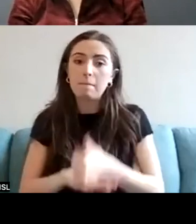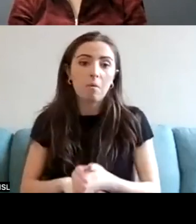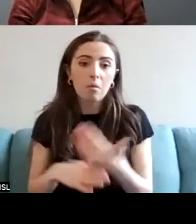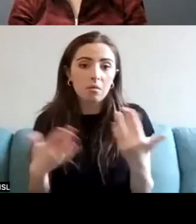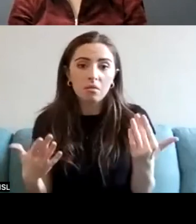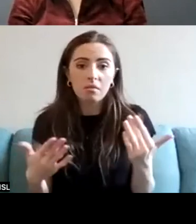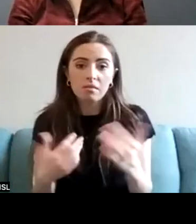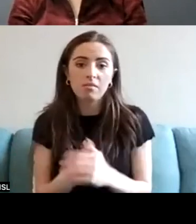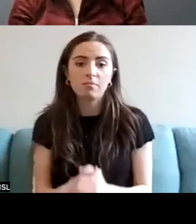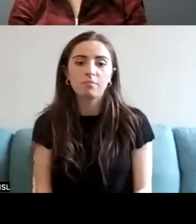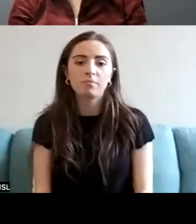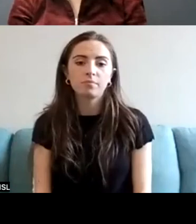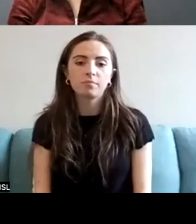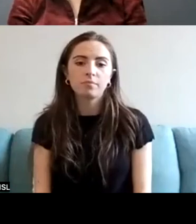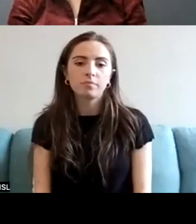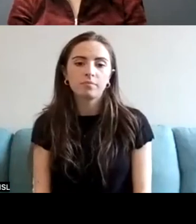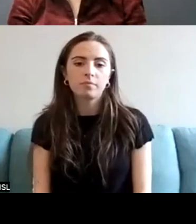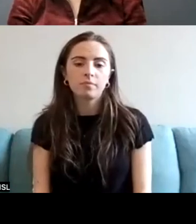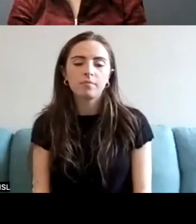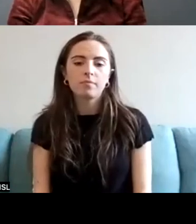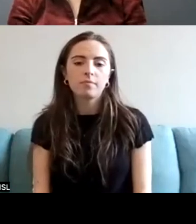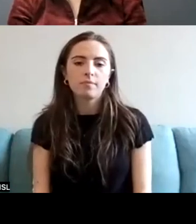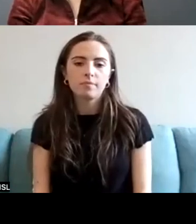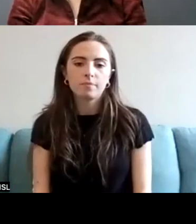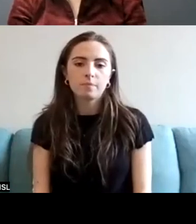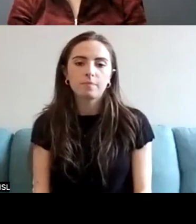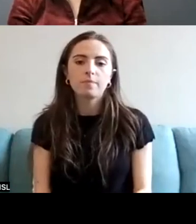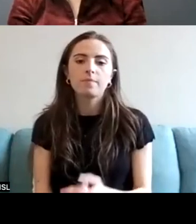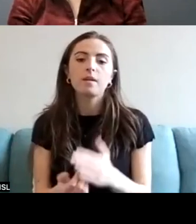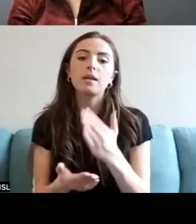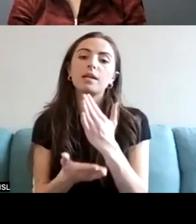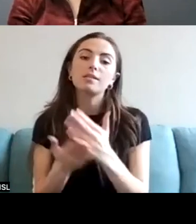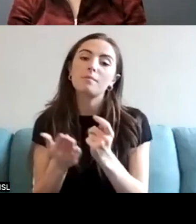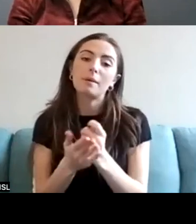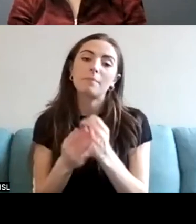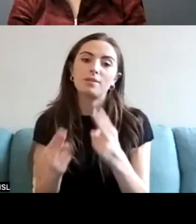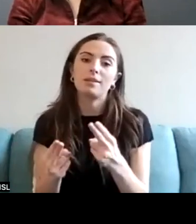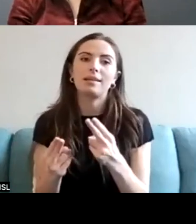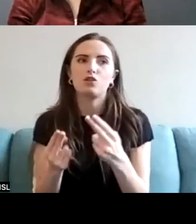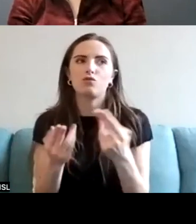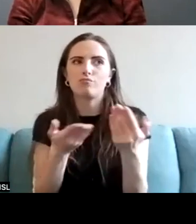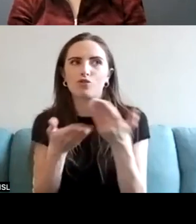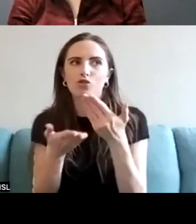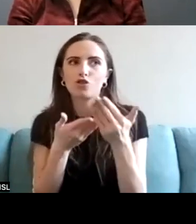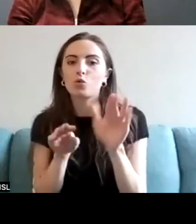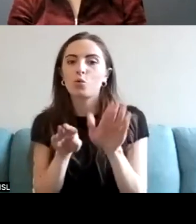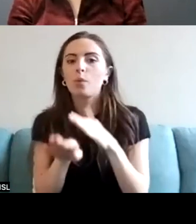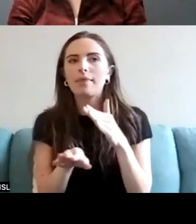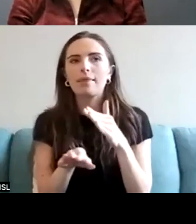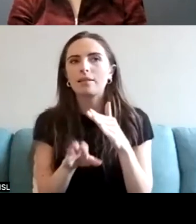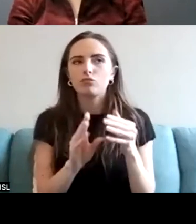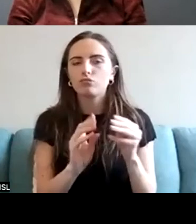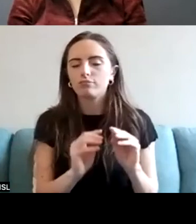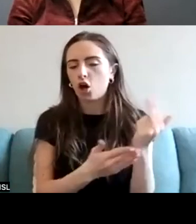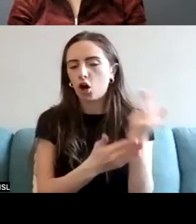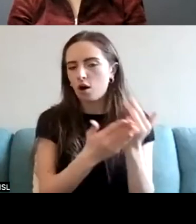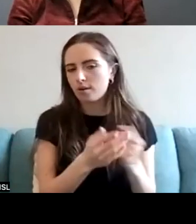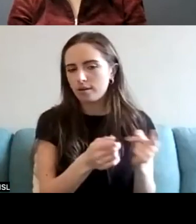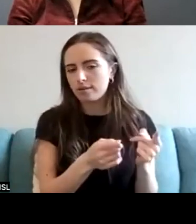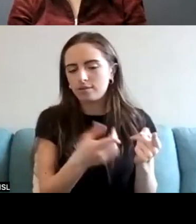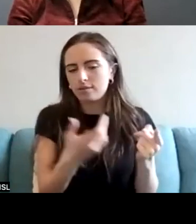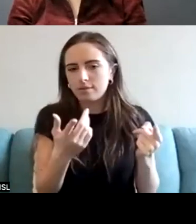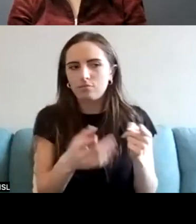into the content. And sometimes there does have to be a discussion with whoever is doing your branding, whether it's in-house or whether it's an